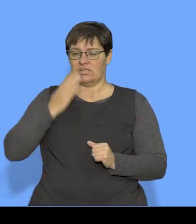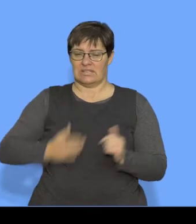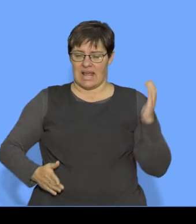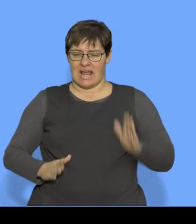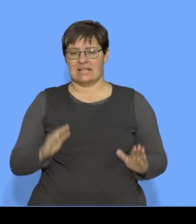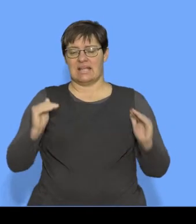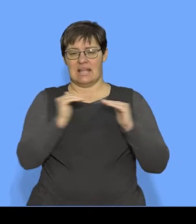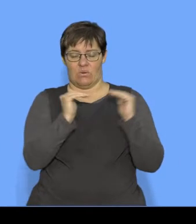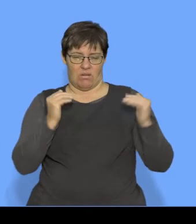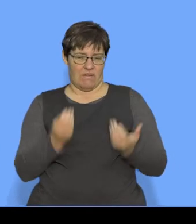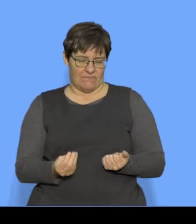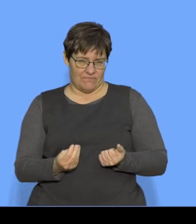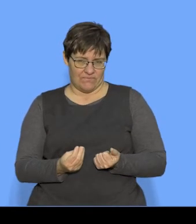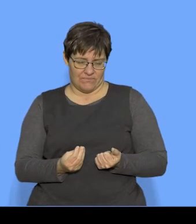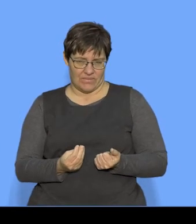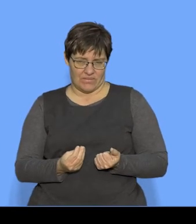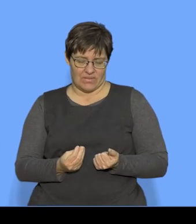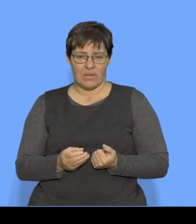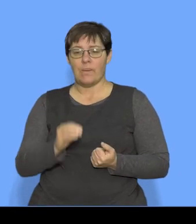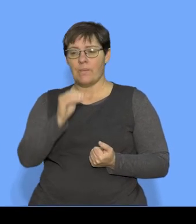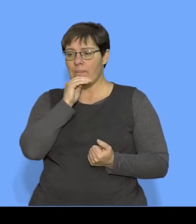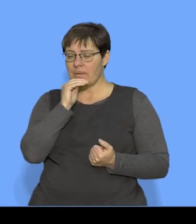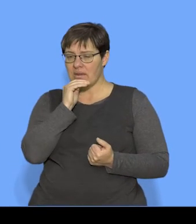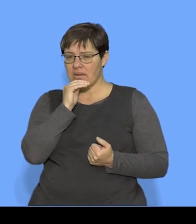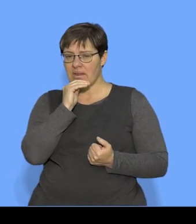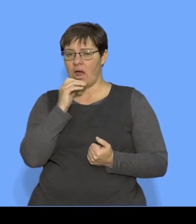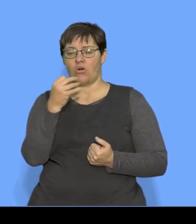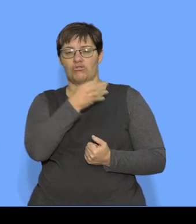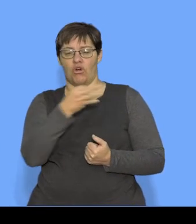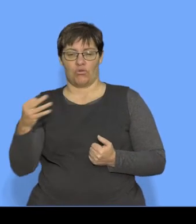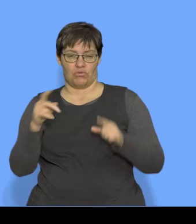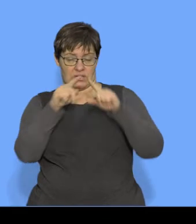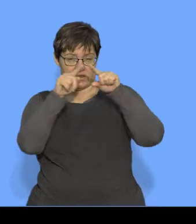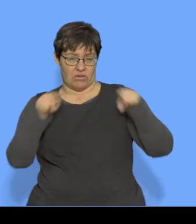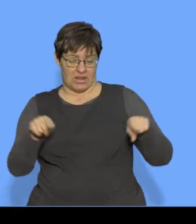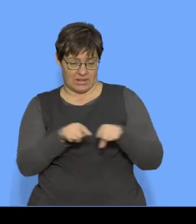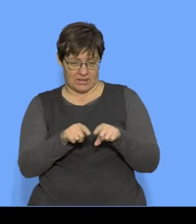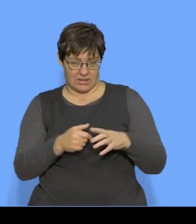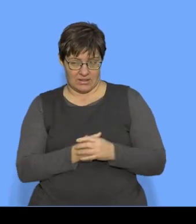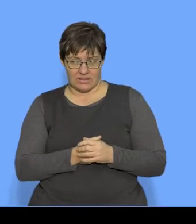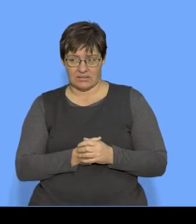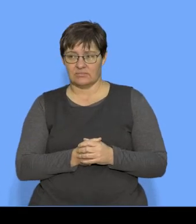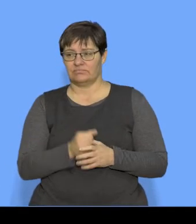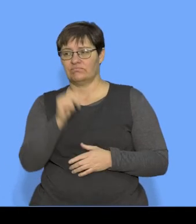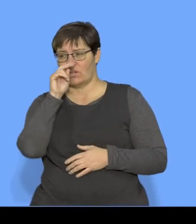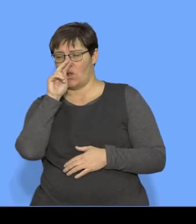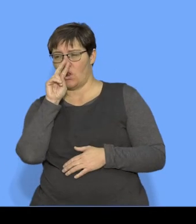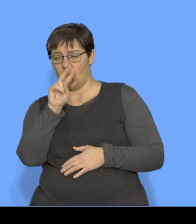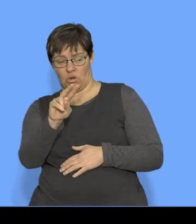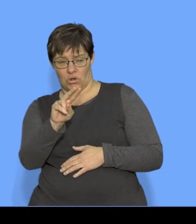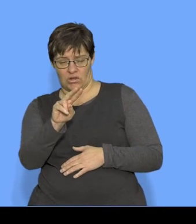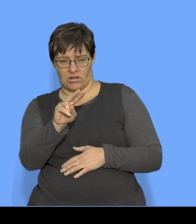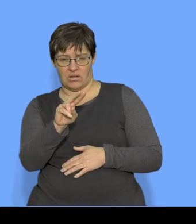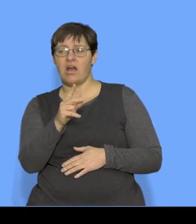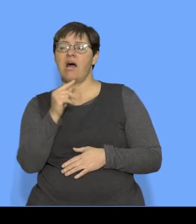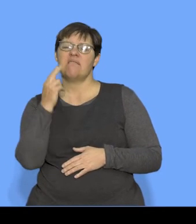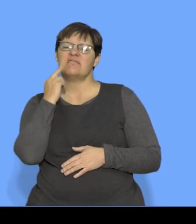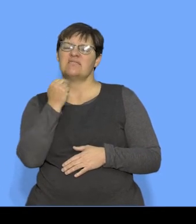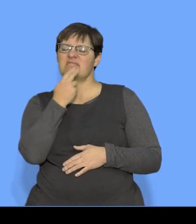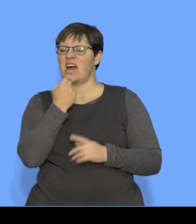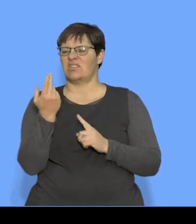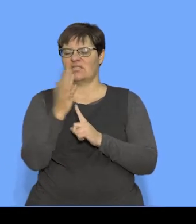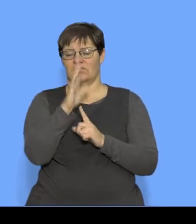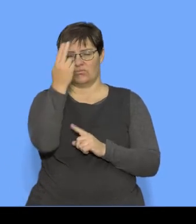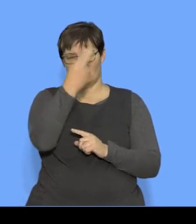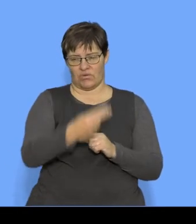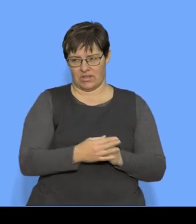are equal, which then makes it a congruent triangles. But let's look at this in terms of a nicer